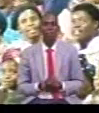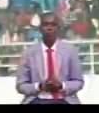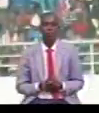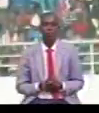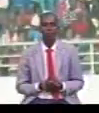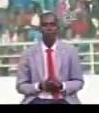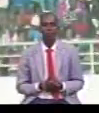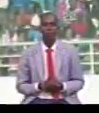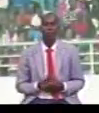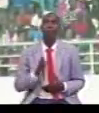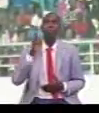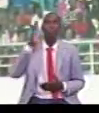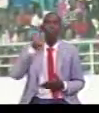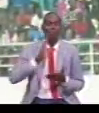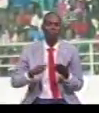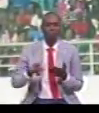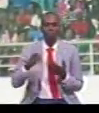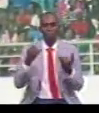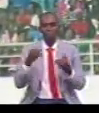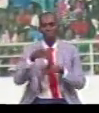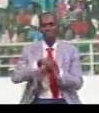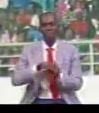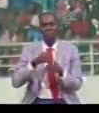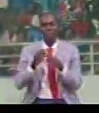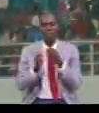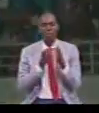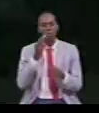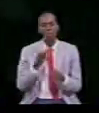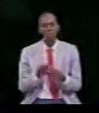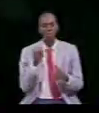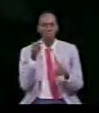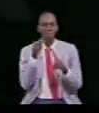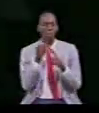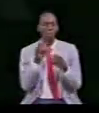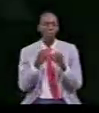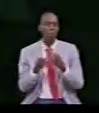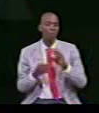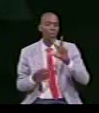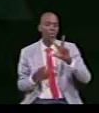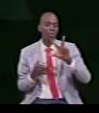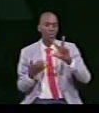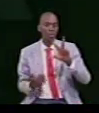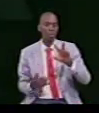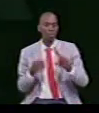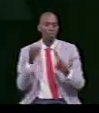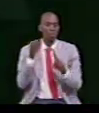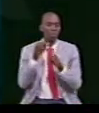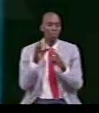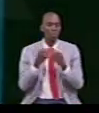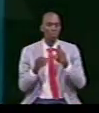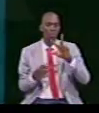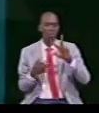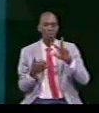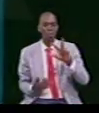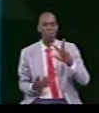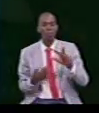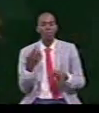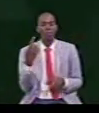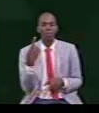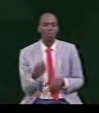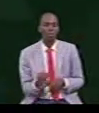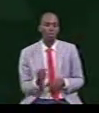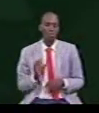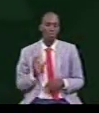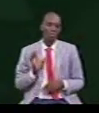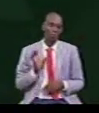He will forgive you tonight. We're coming to number three now. Number three is the force of faith